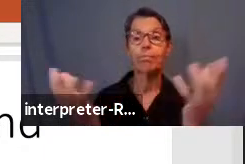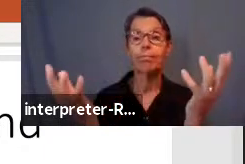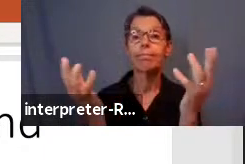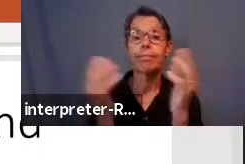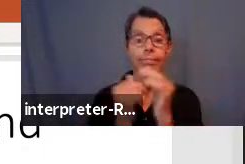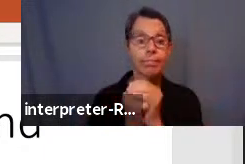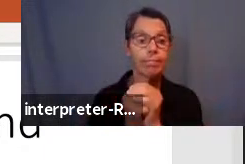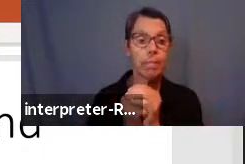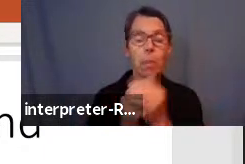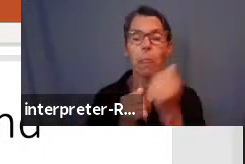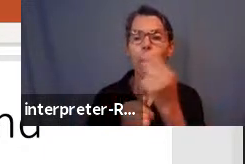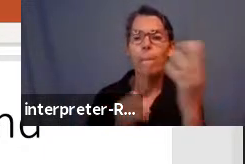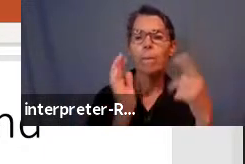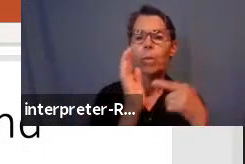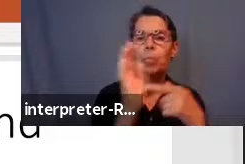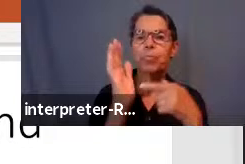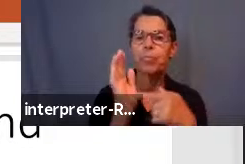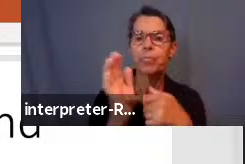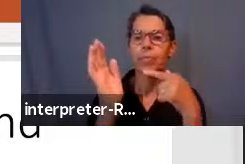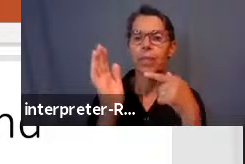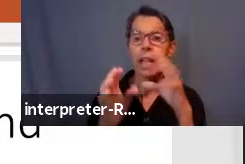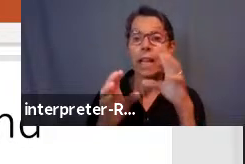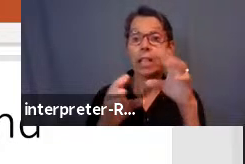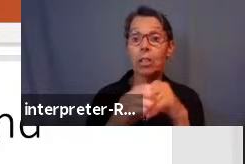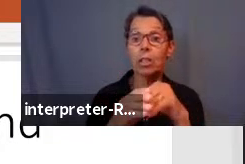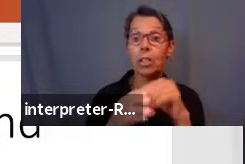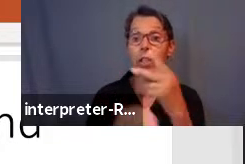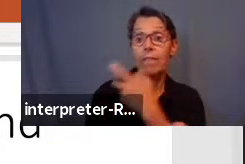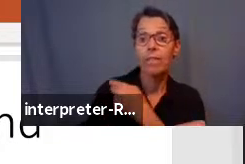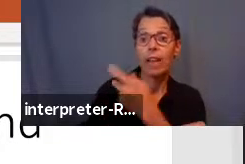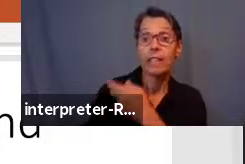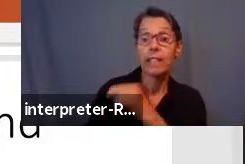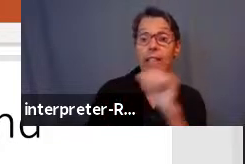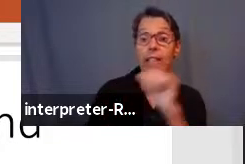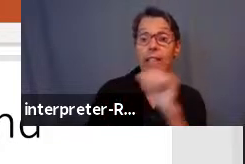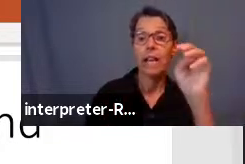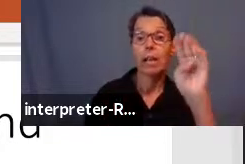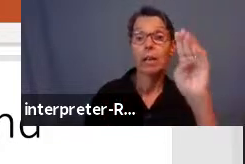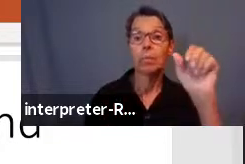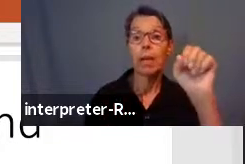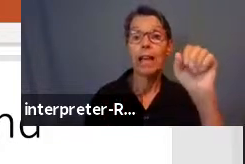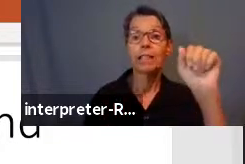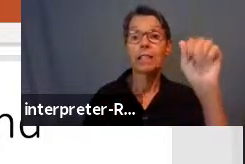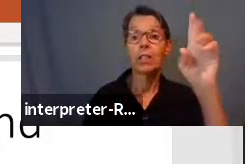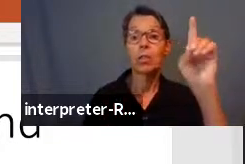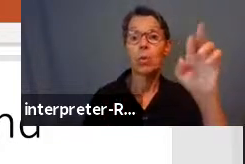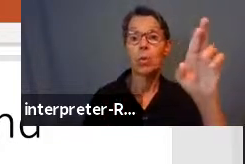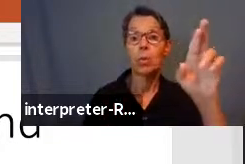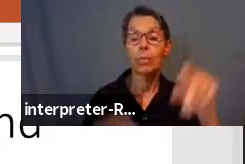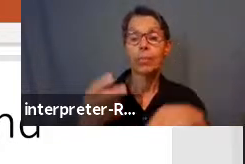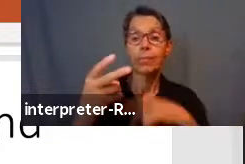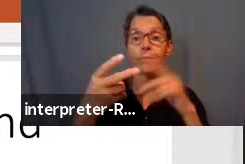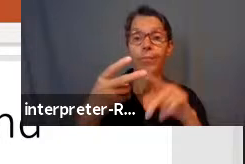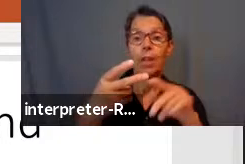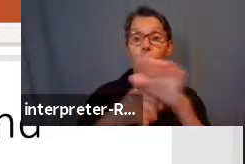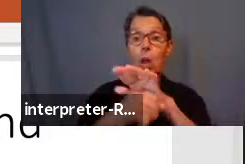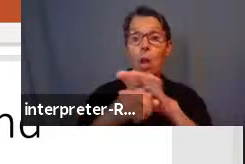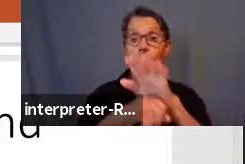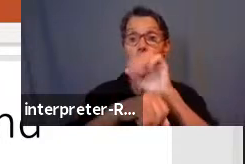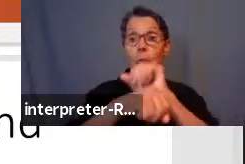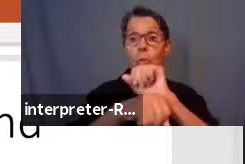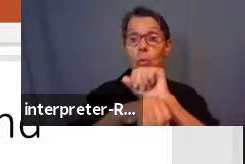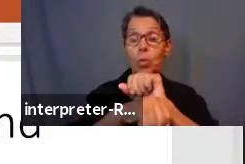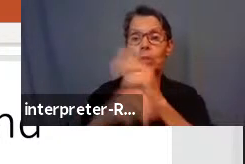few examples that were raised up, including some vaccine ambassador work, as well as local work using a model